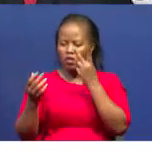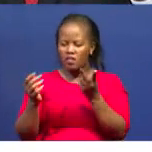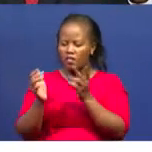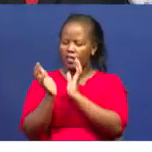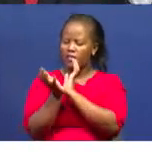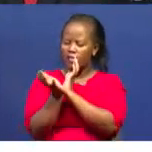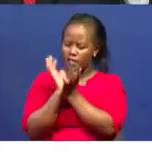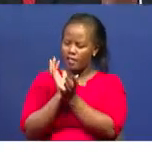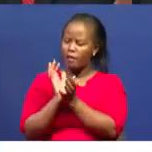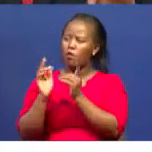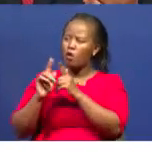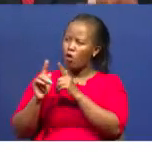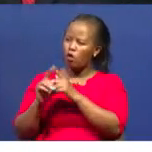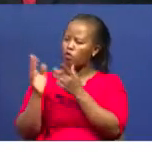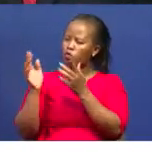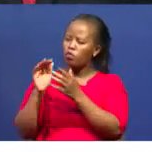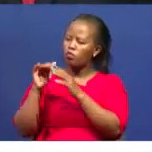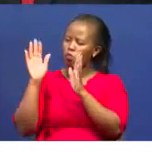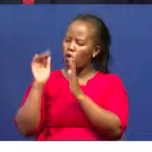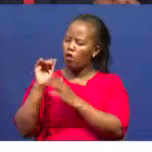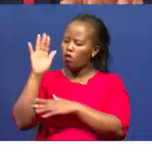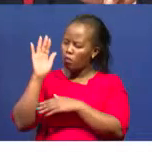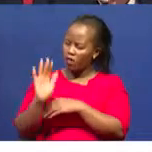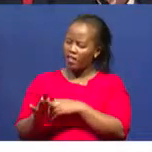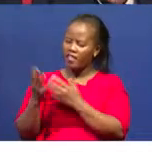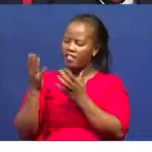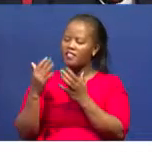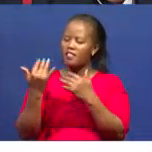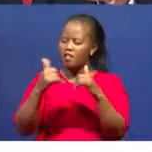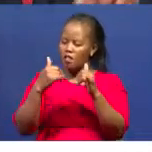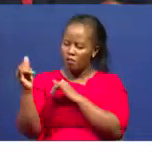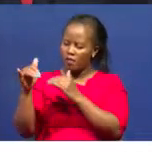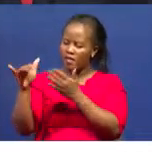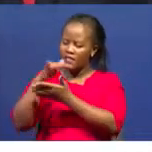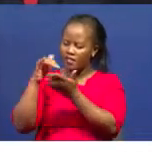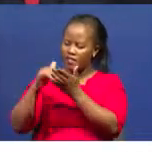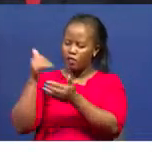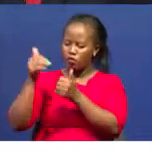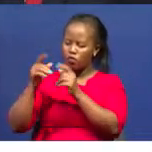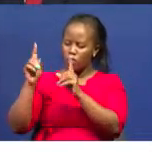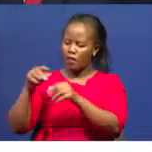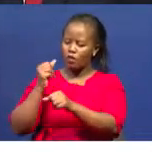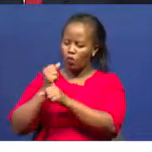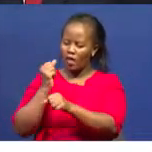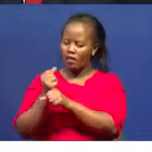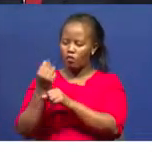importantly, the playing surface, which I think had to work to be done twice?